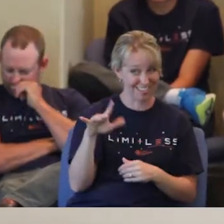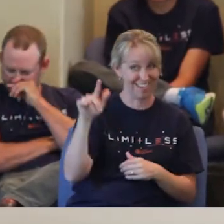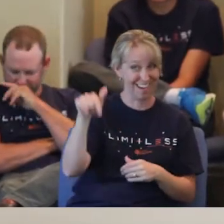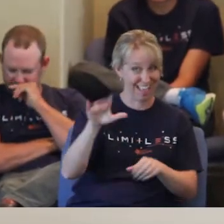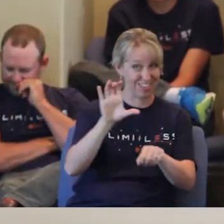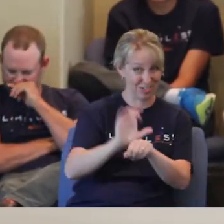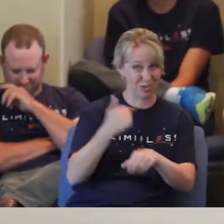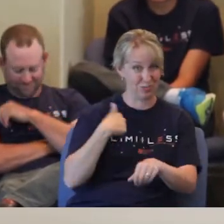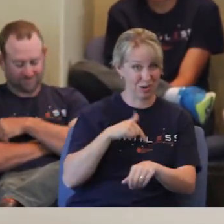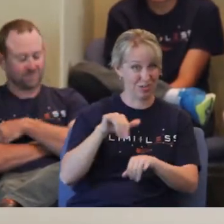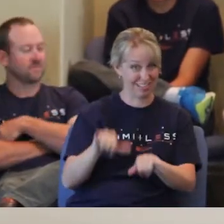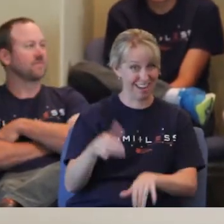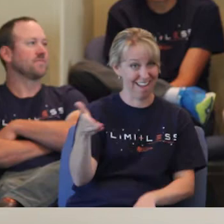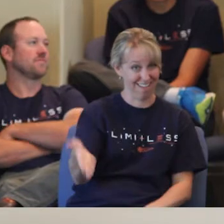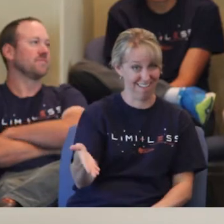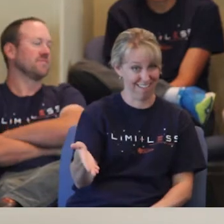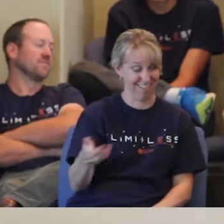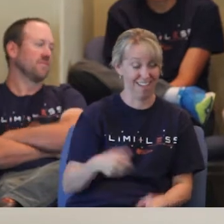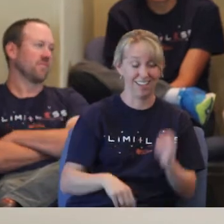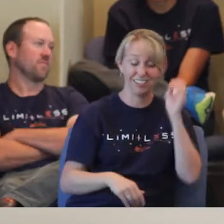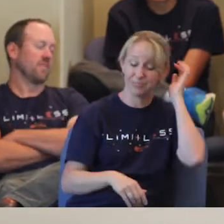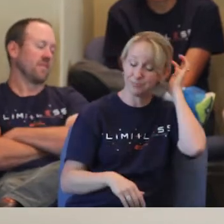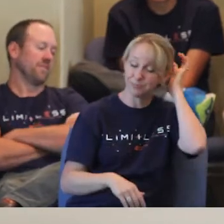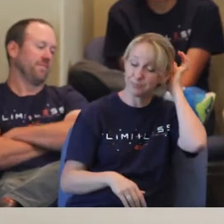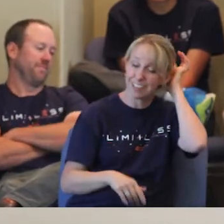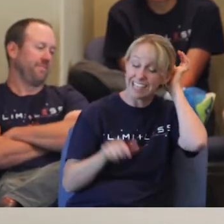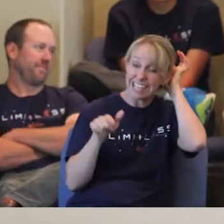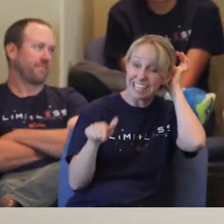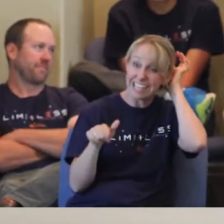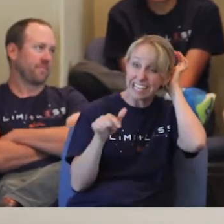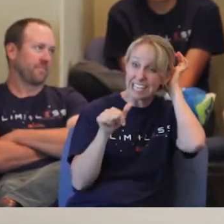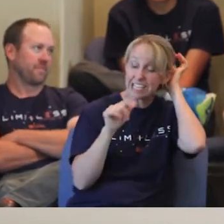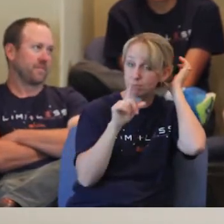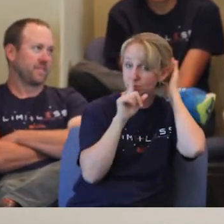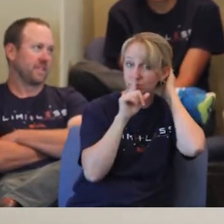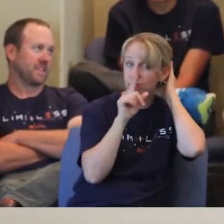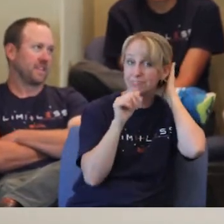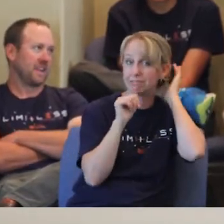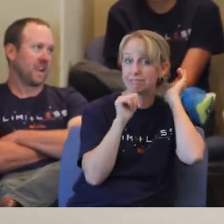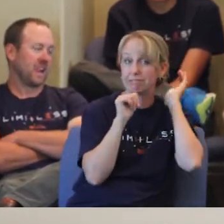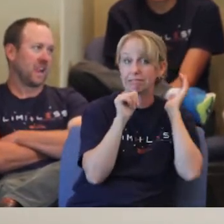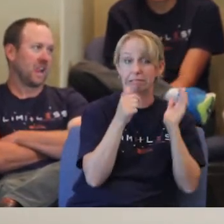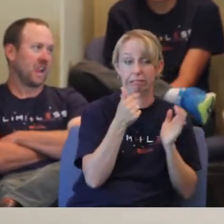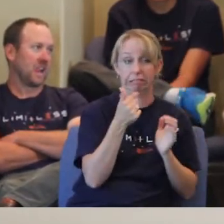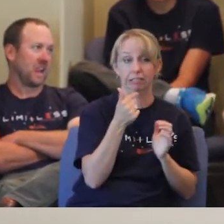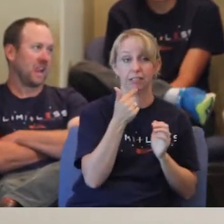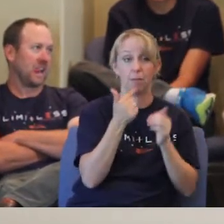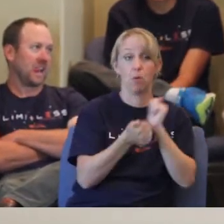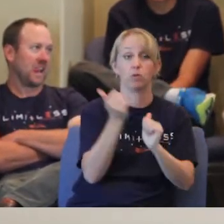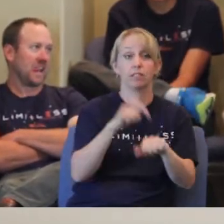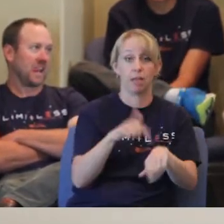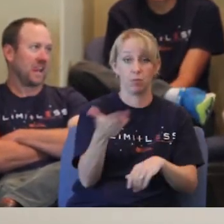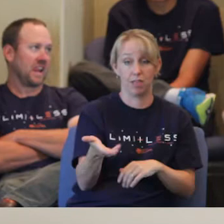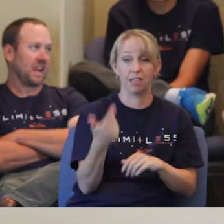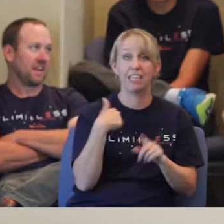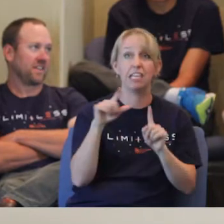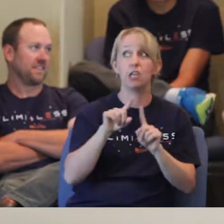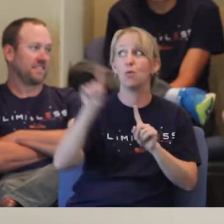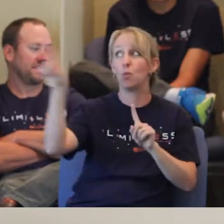at. And he didn't stay most of the time, he wasn't there. He went off to help another